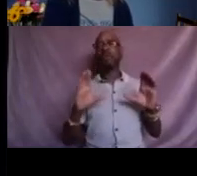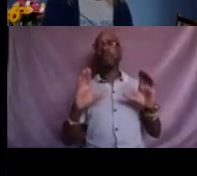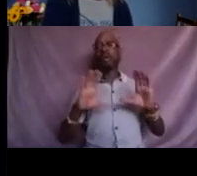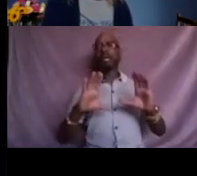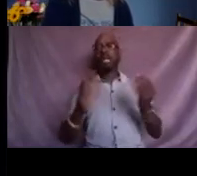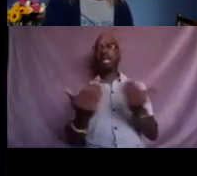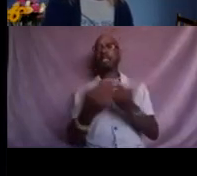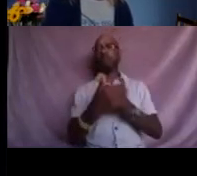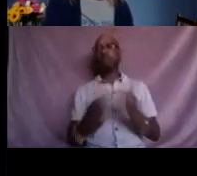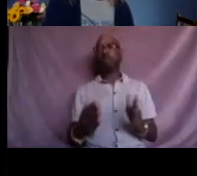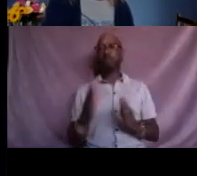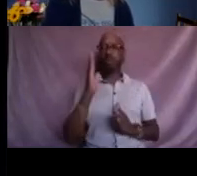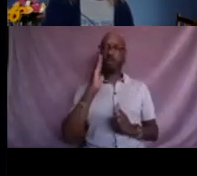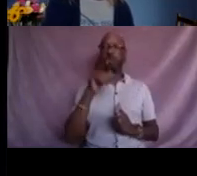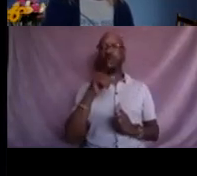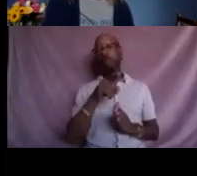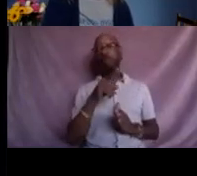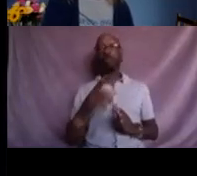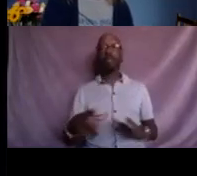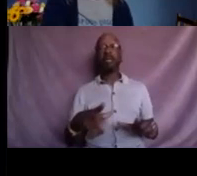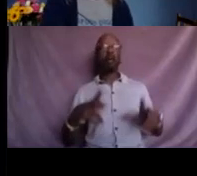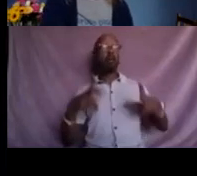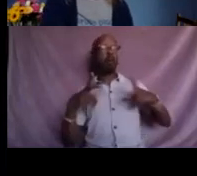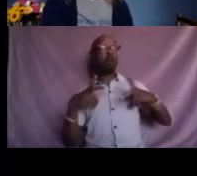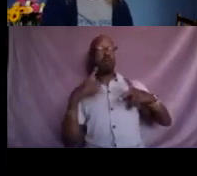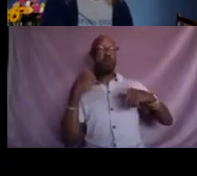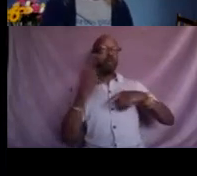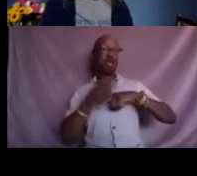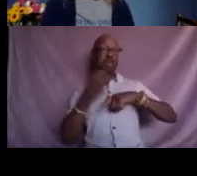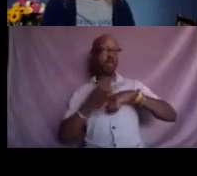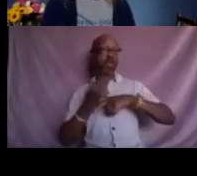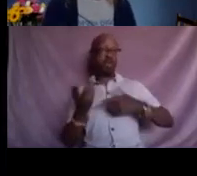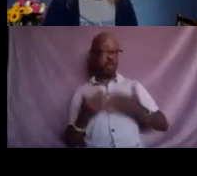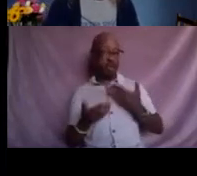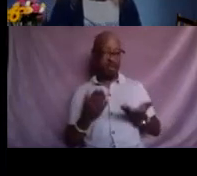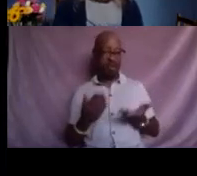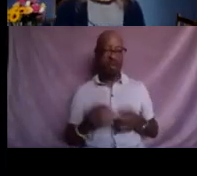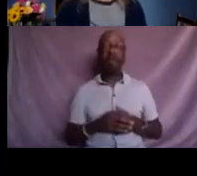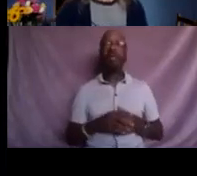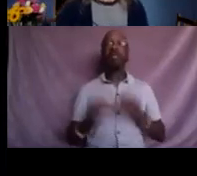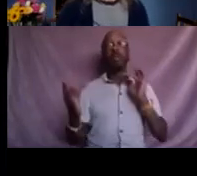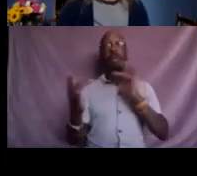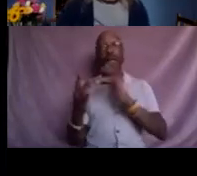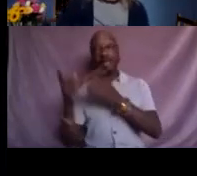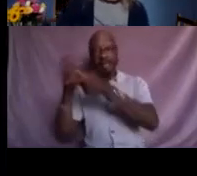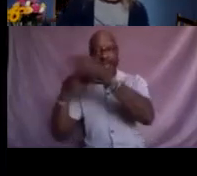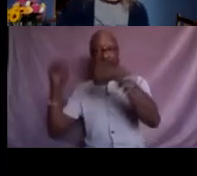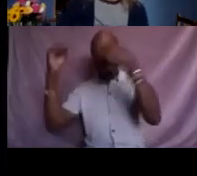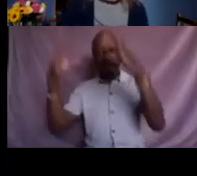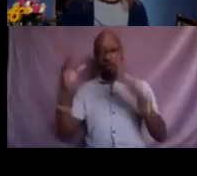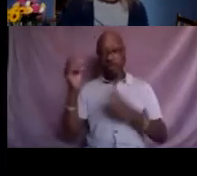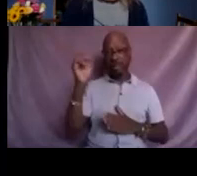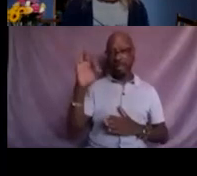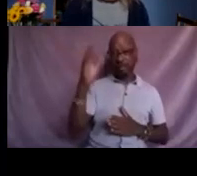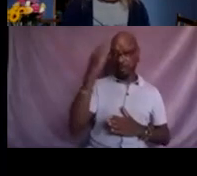classroom. You're going to be out for a day or whatever it is, to contact the sub that you've been assigned if you know who it is and put